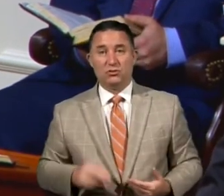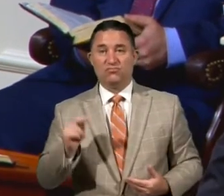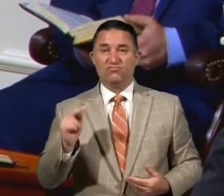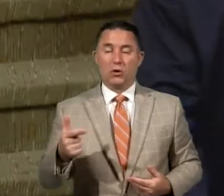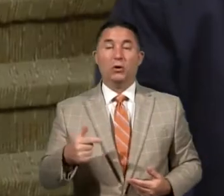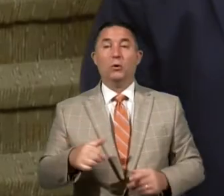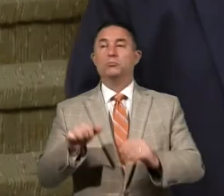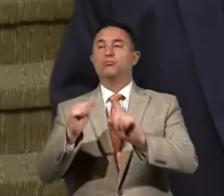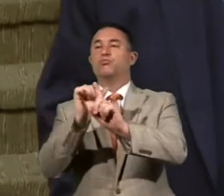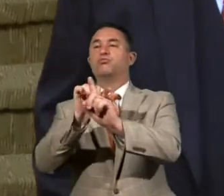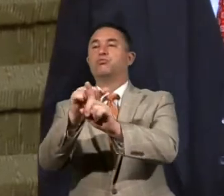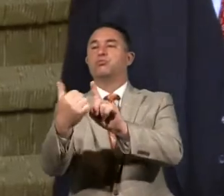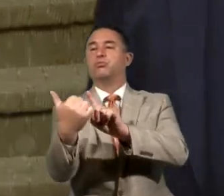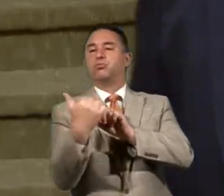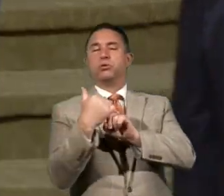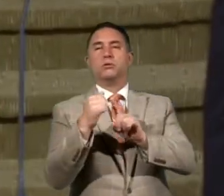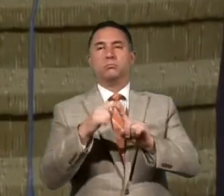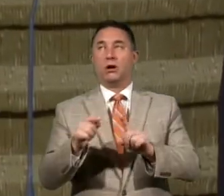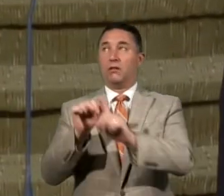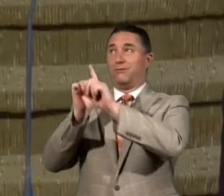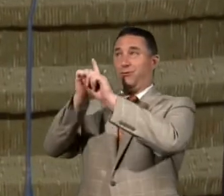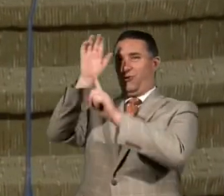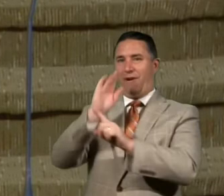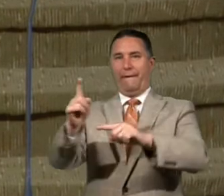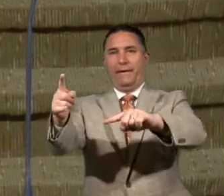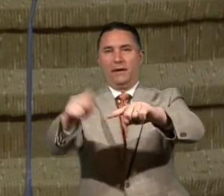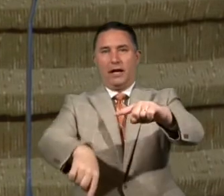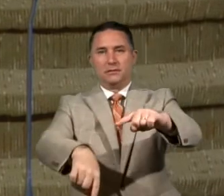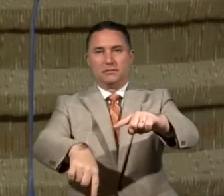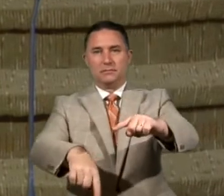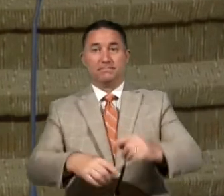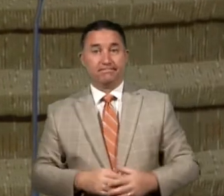can fool each other, but none of us fool God.